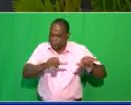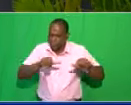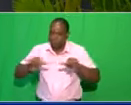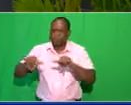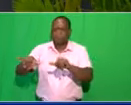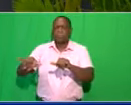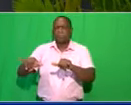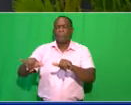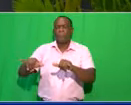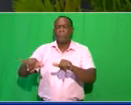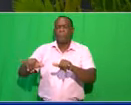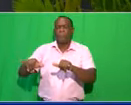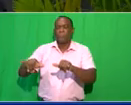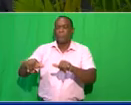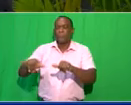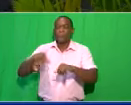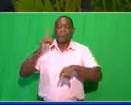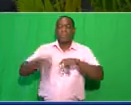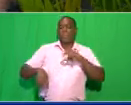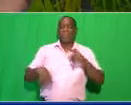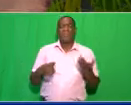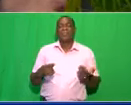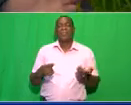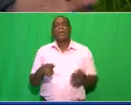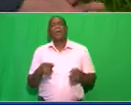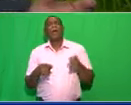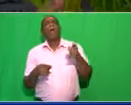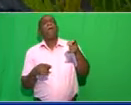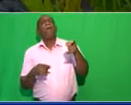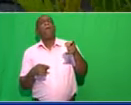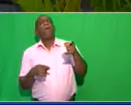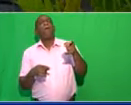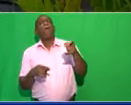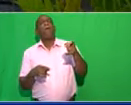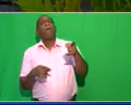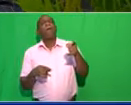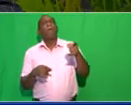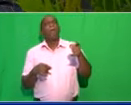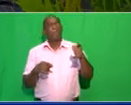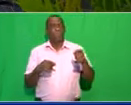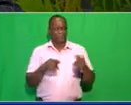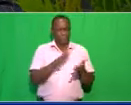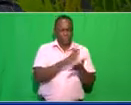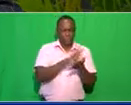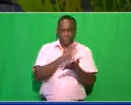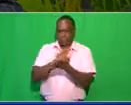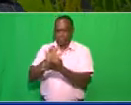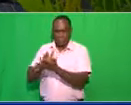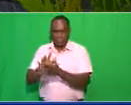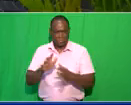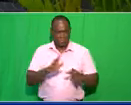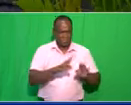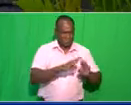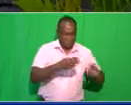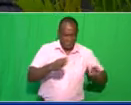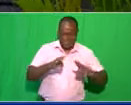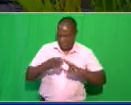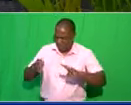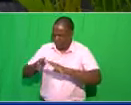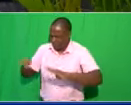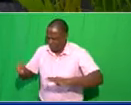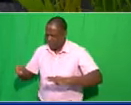just look at a system in which you have that degree of difference and then say, oh, yes, I'm going